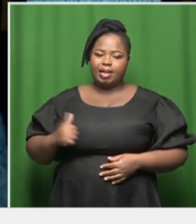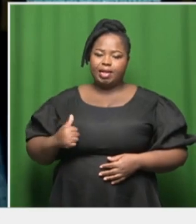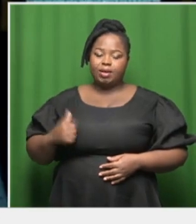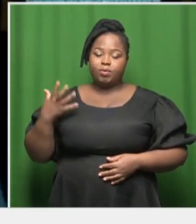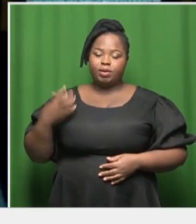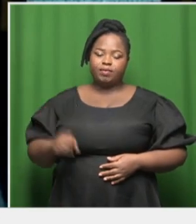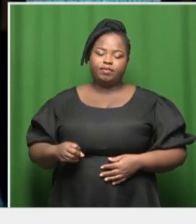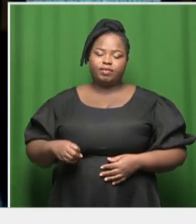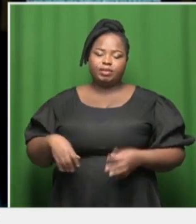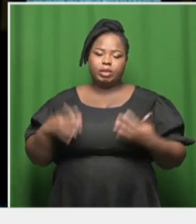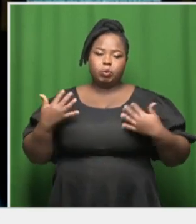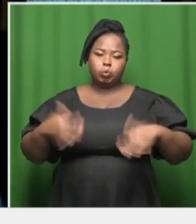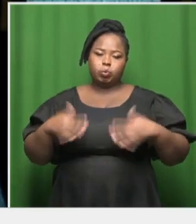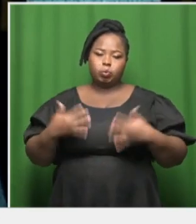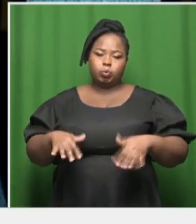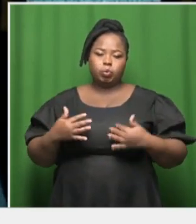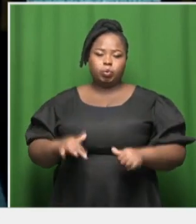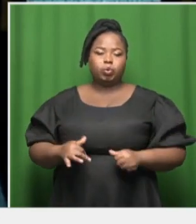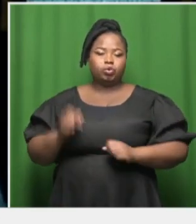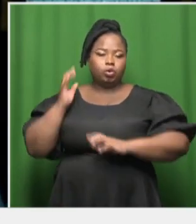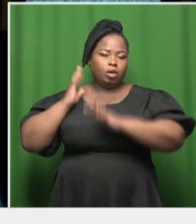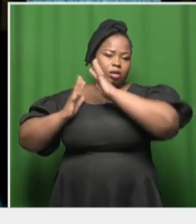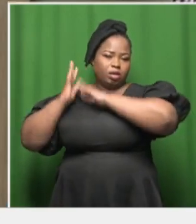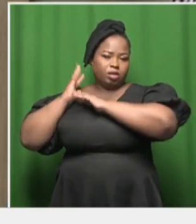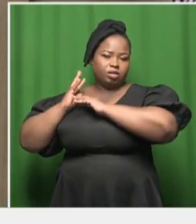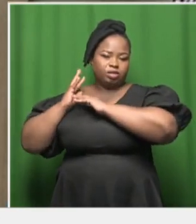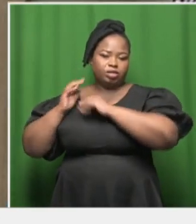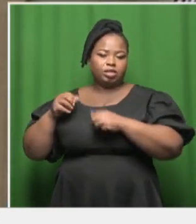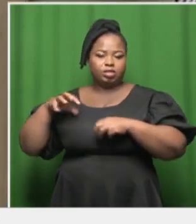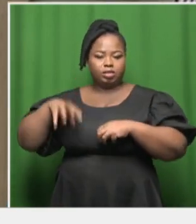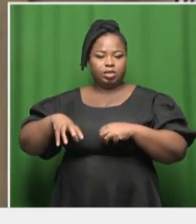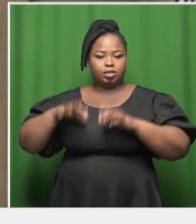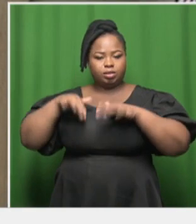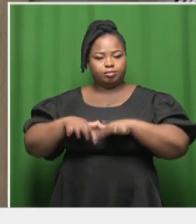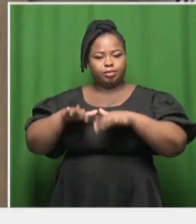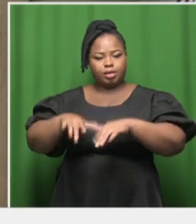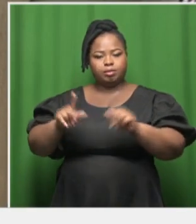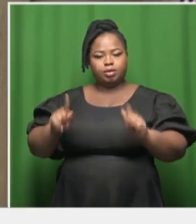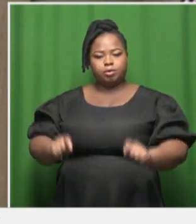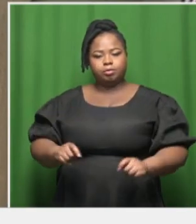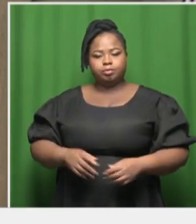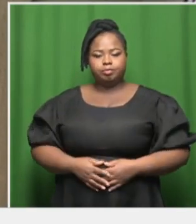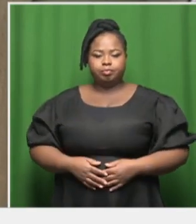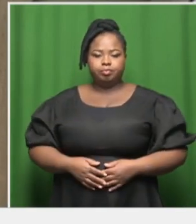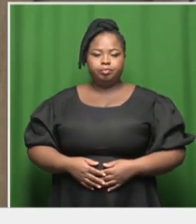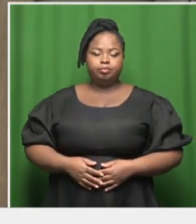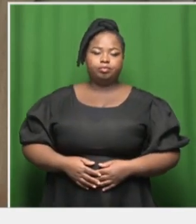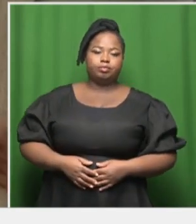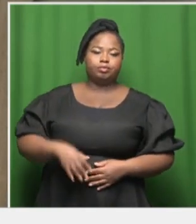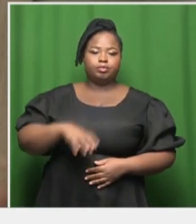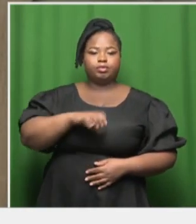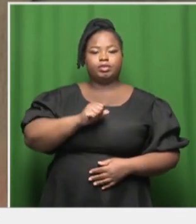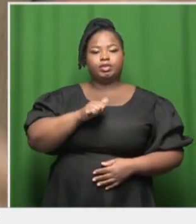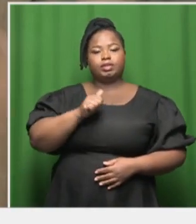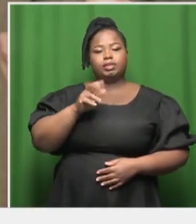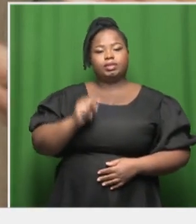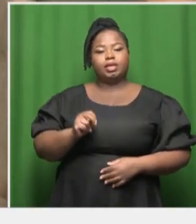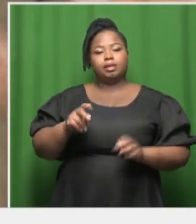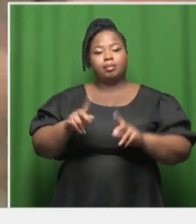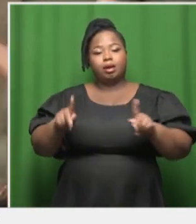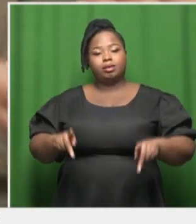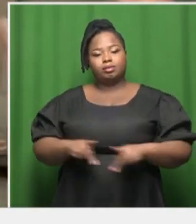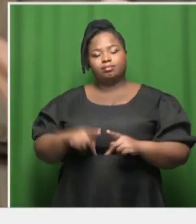rich archaeological heritage along our coastline. South African National Park says it's an honour to host